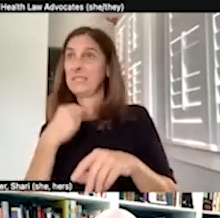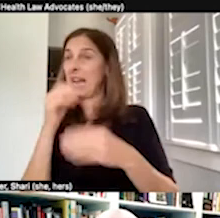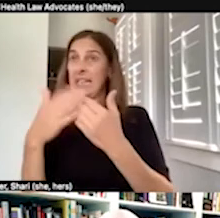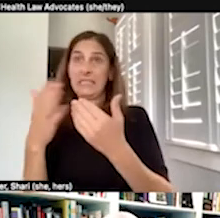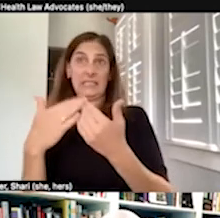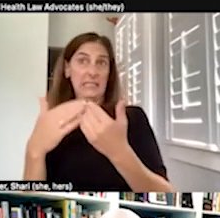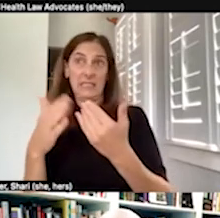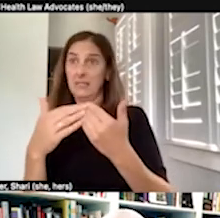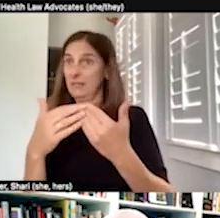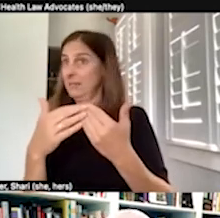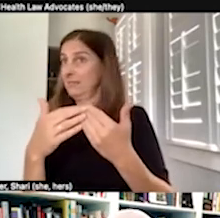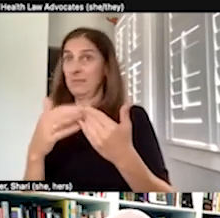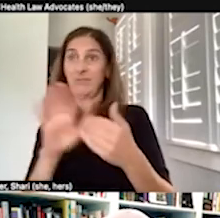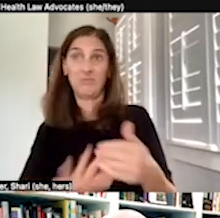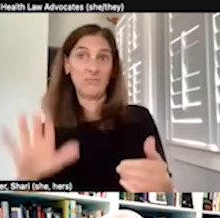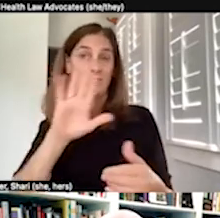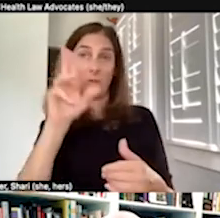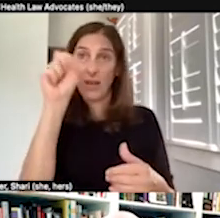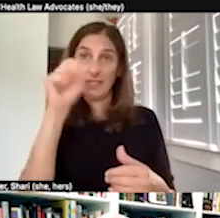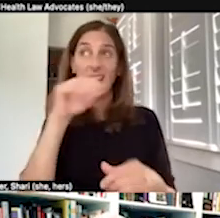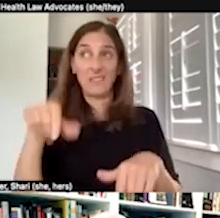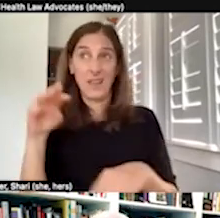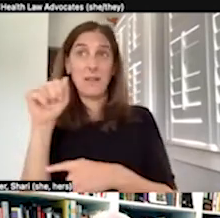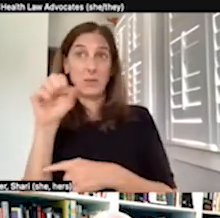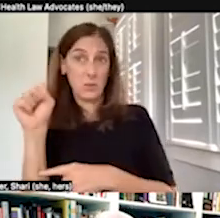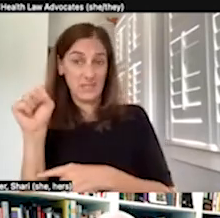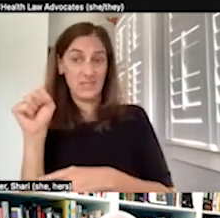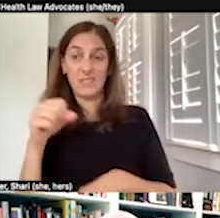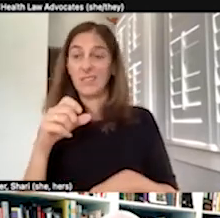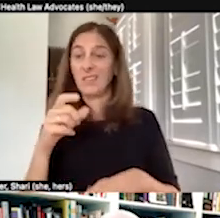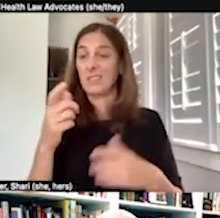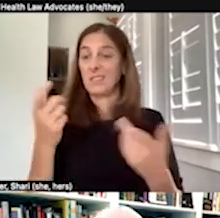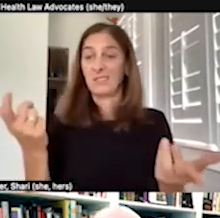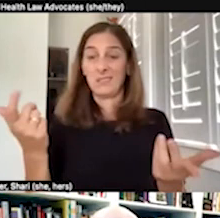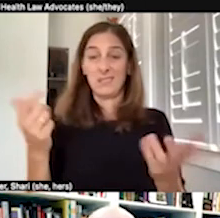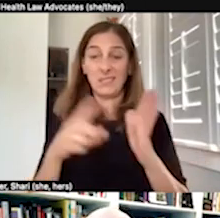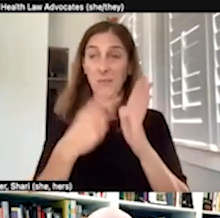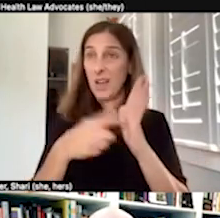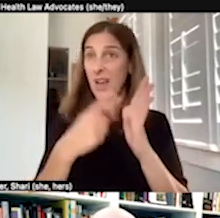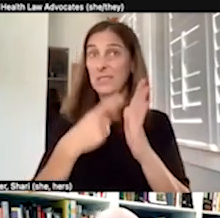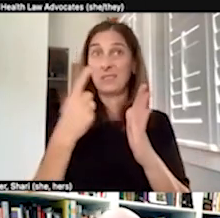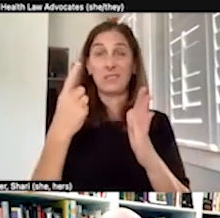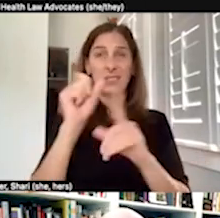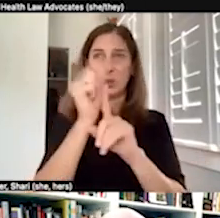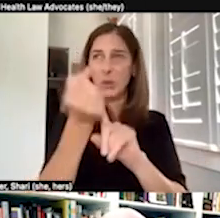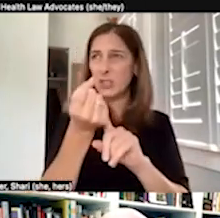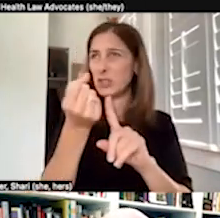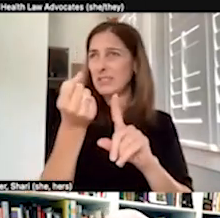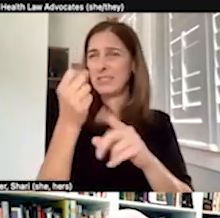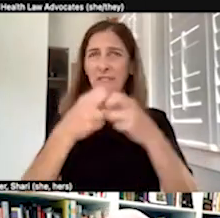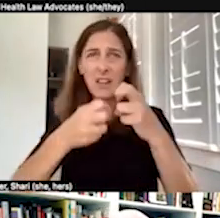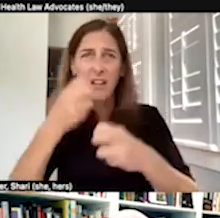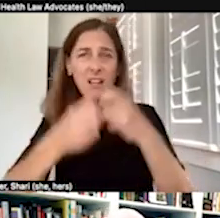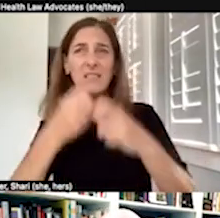around the country and in our state. They are inconsistent, they are inexpensive, and in some situations and in some probate courts and with